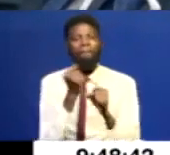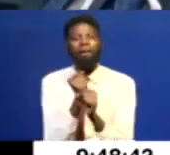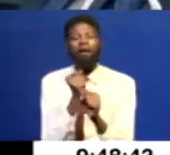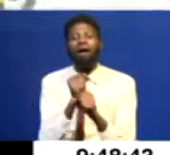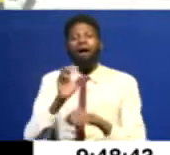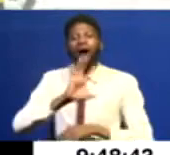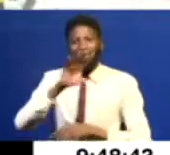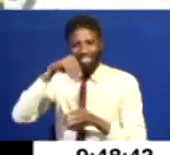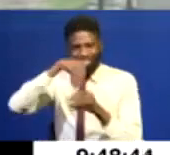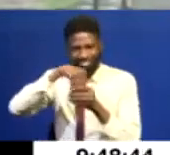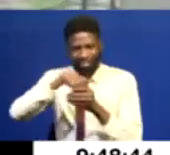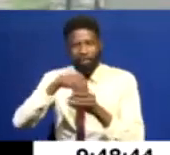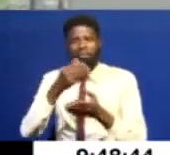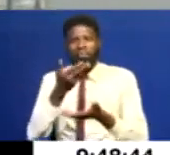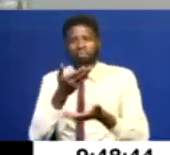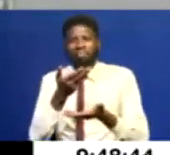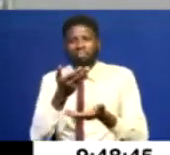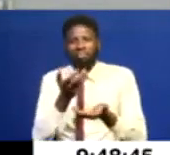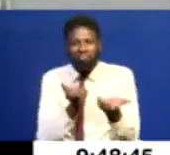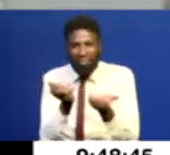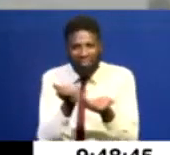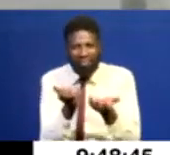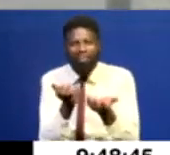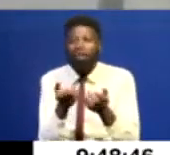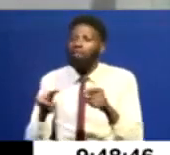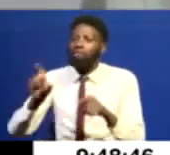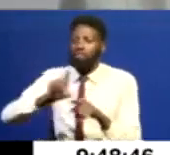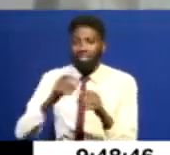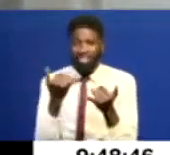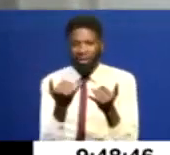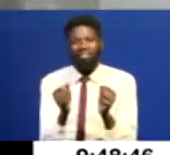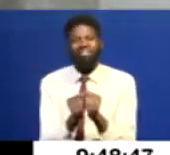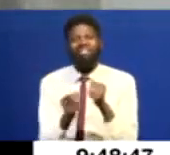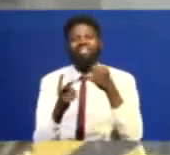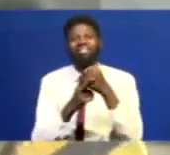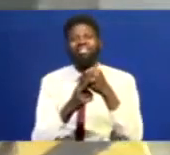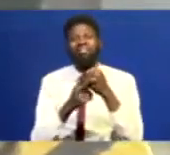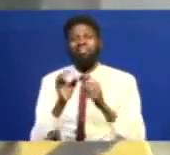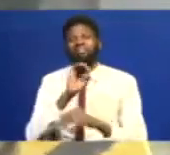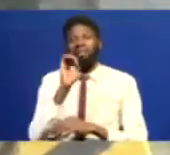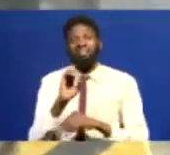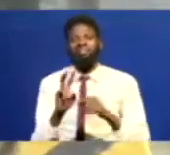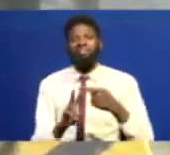trade, which still lies at 17%. Hibaq Said for Prime Edition.